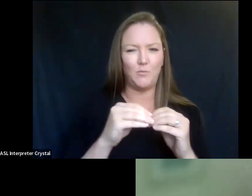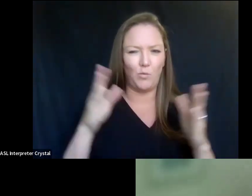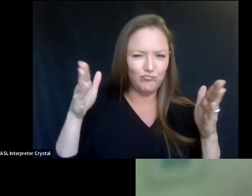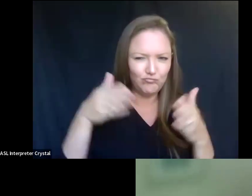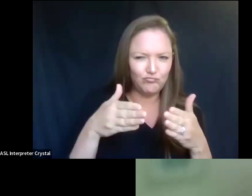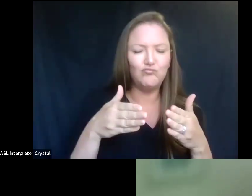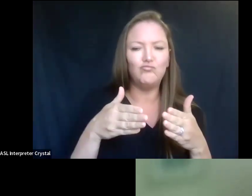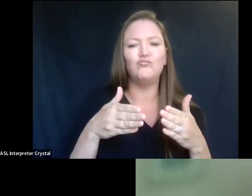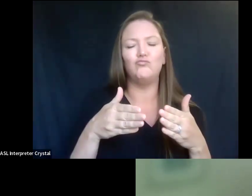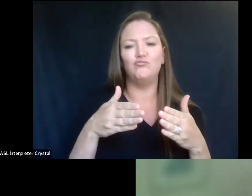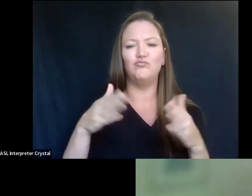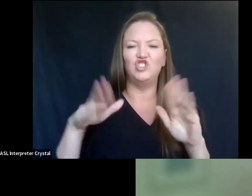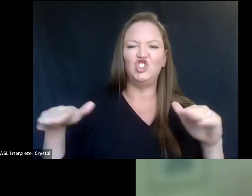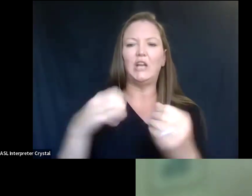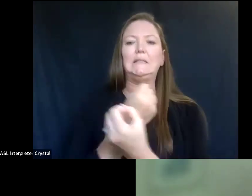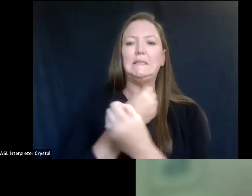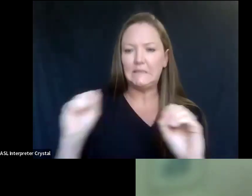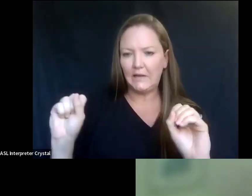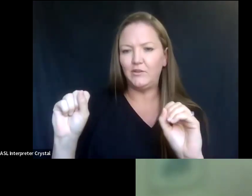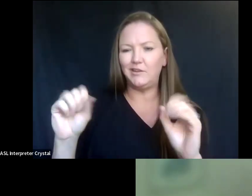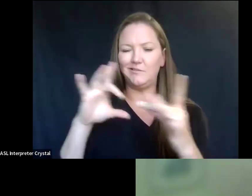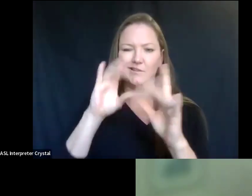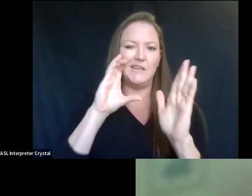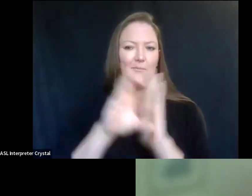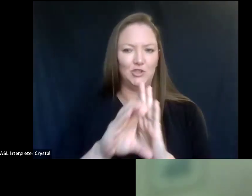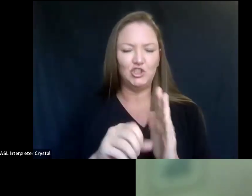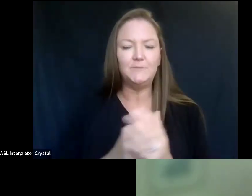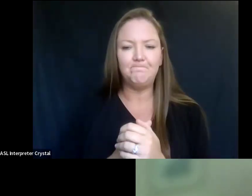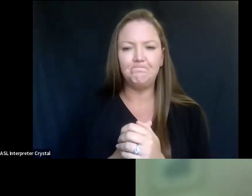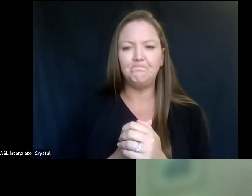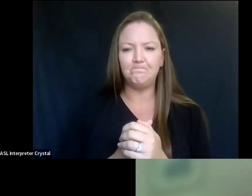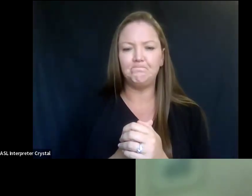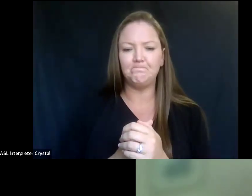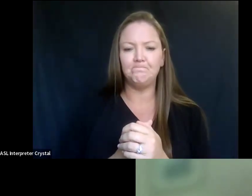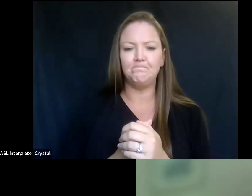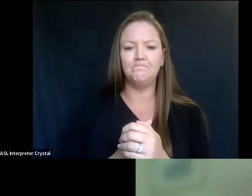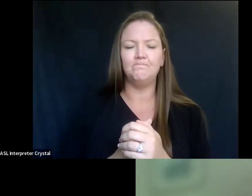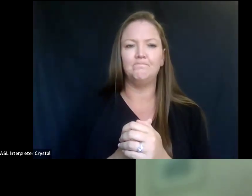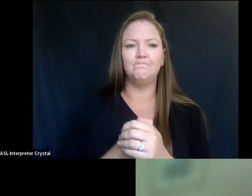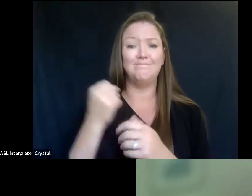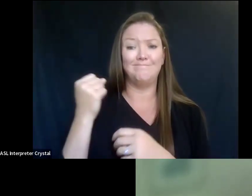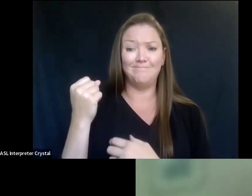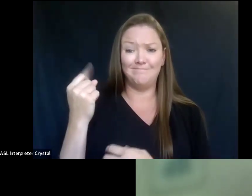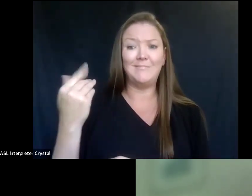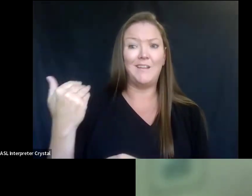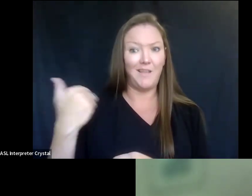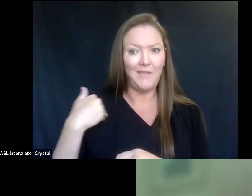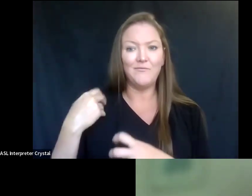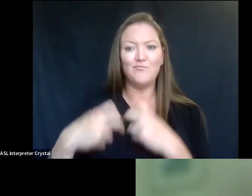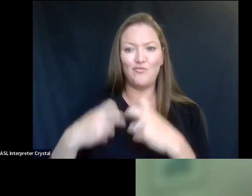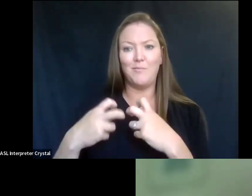this kind of like a child safety, non-consensual imagery piece of it, just because of this, acute problem right